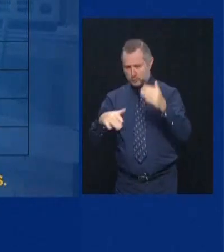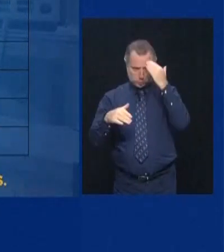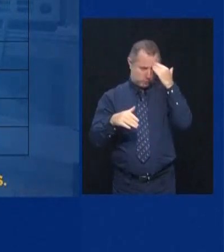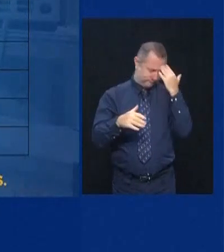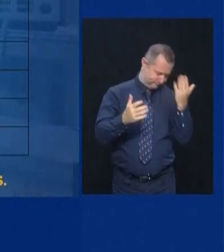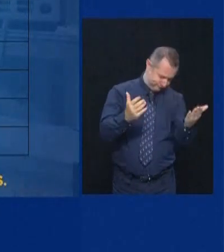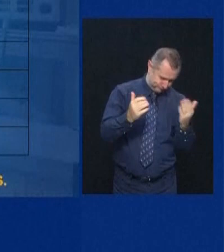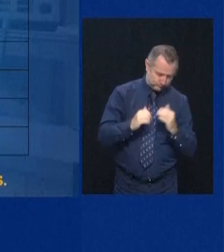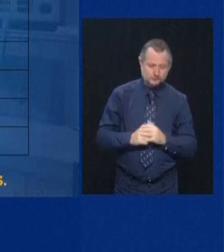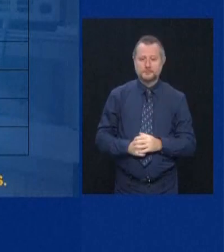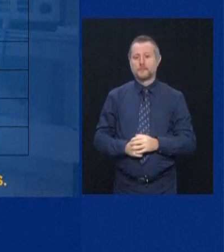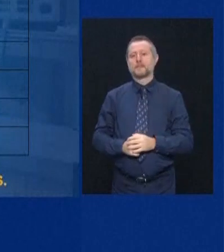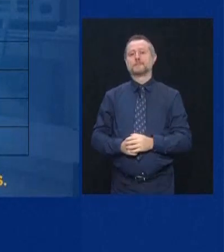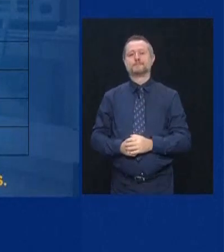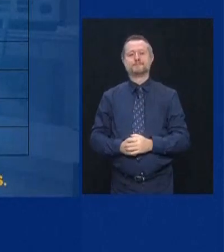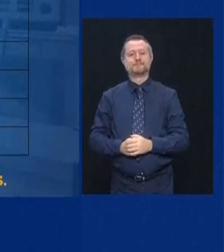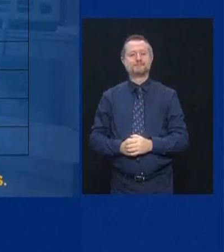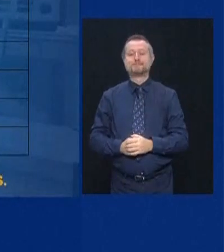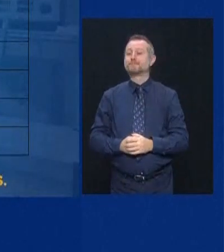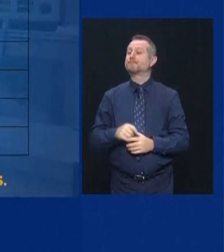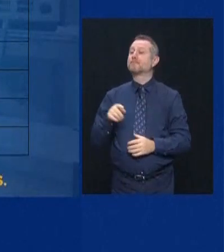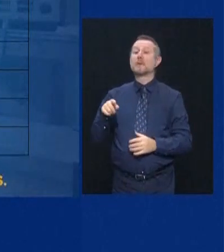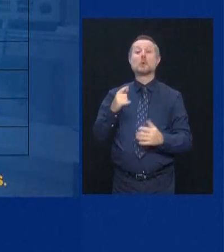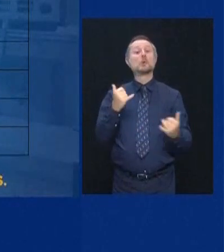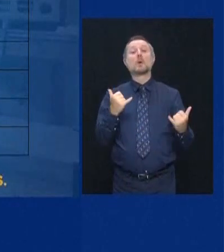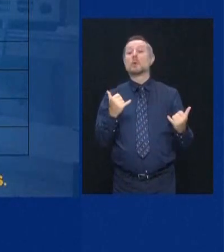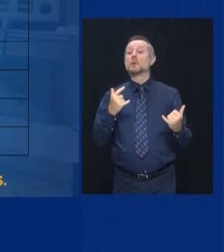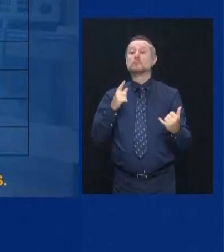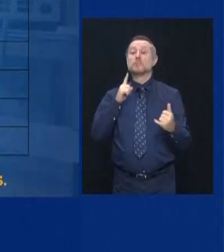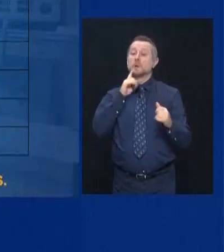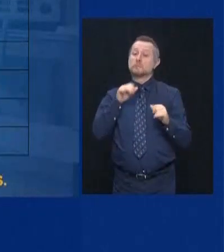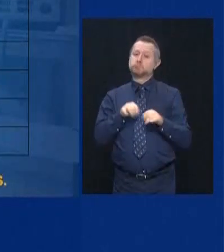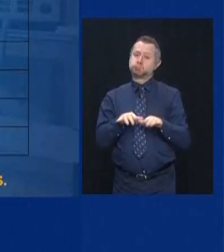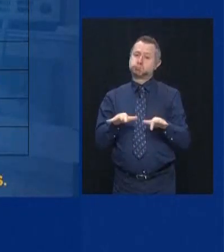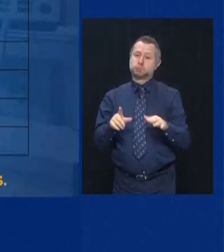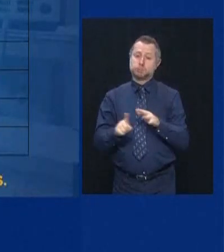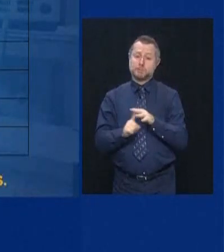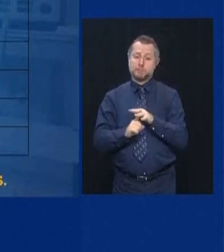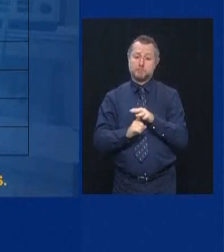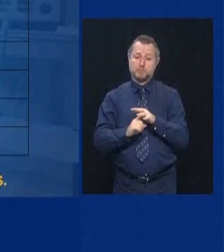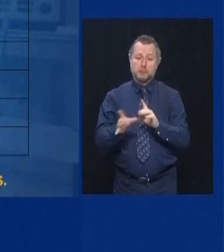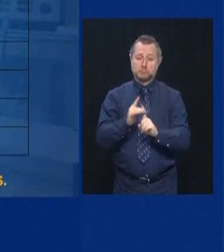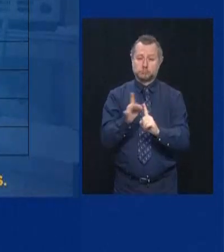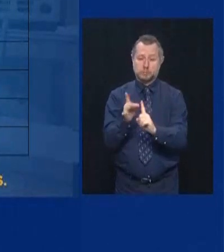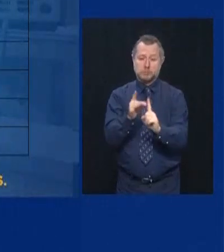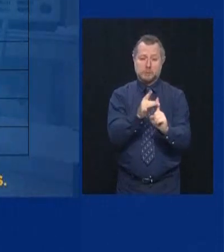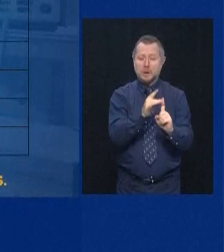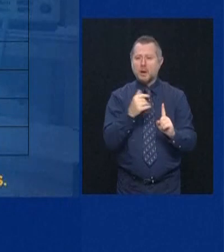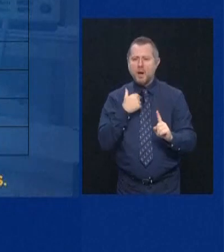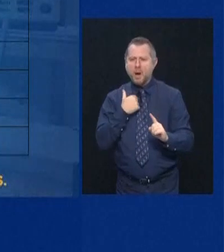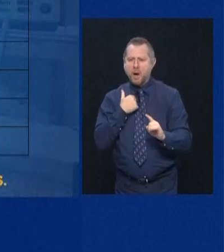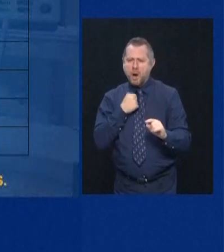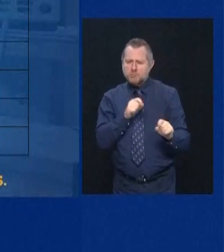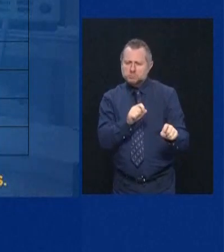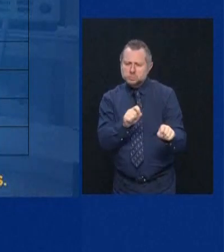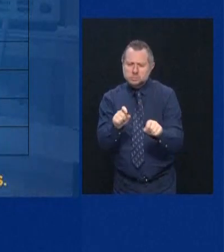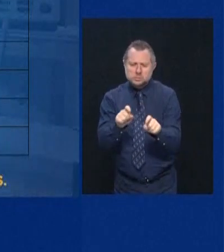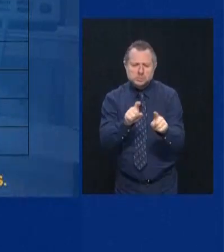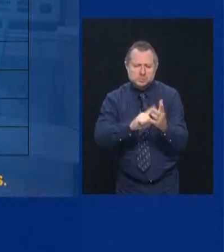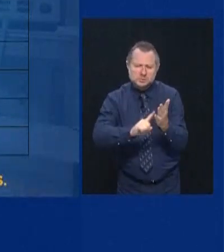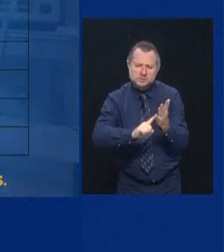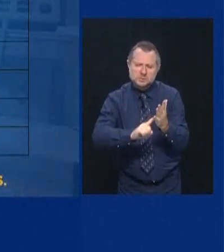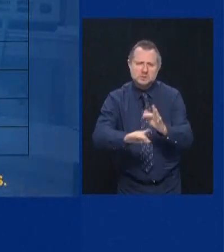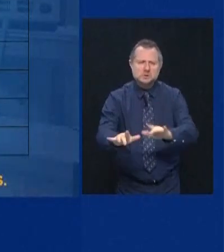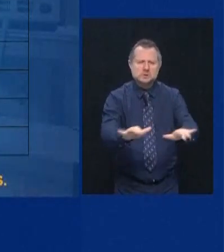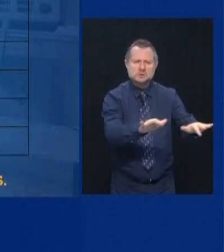With oversampling in the hotspots, and with testing all across the state. The 20